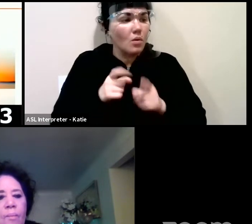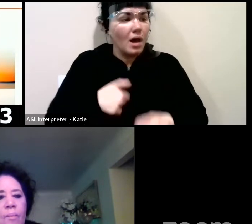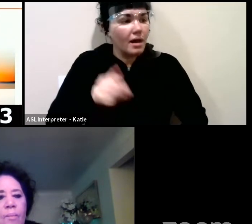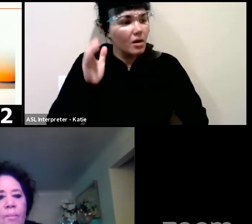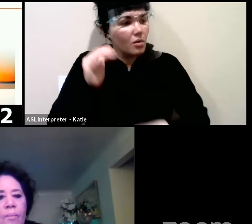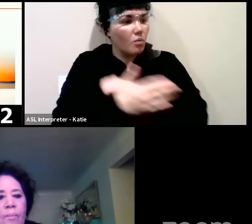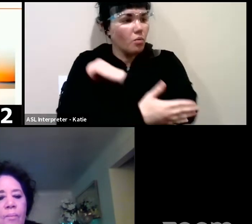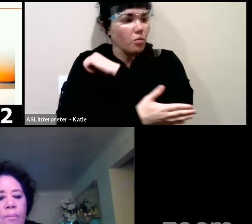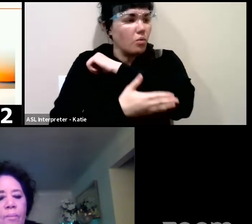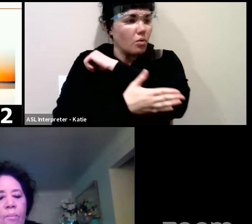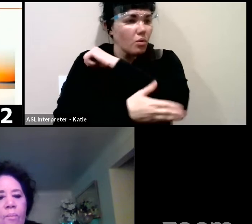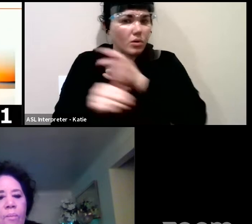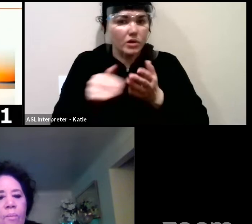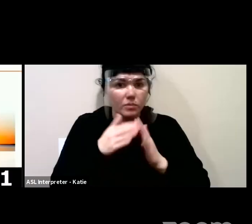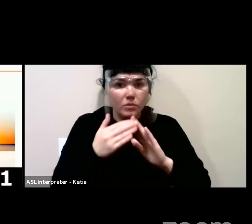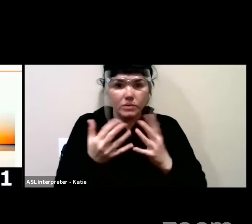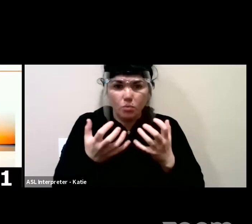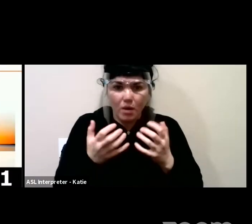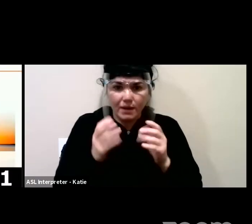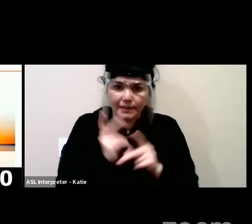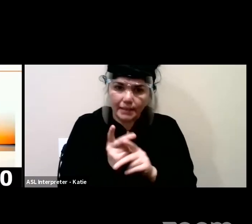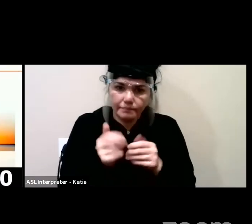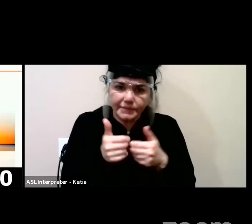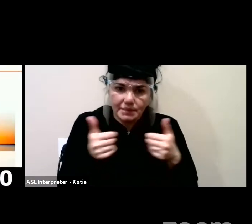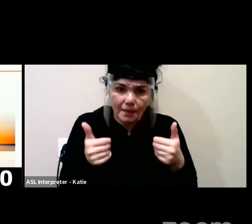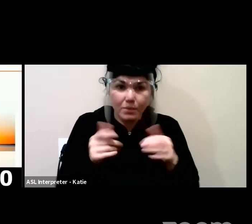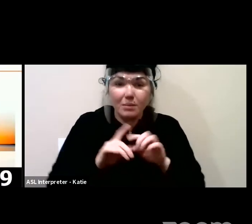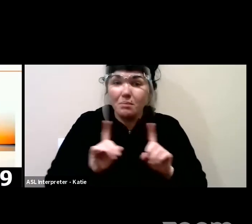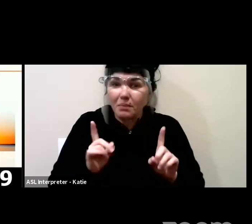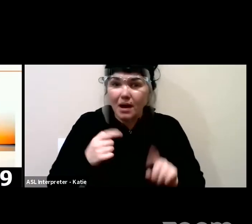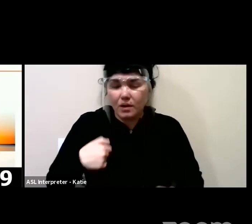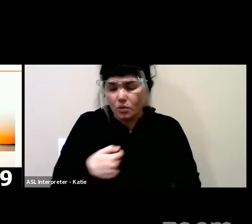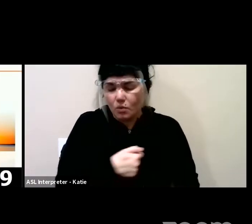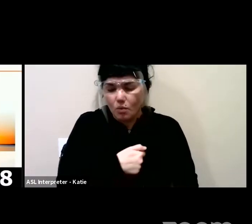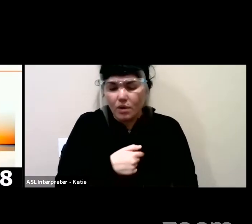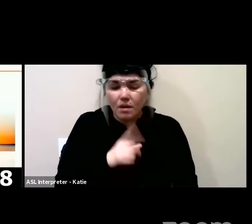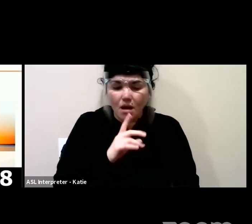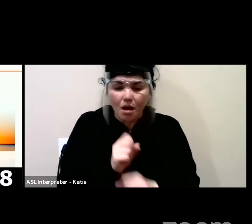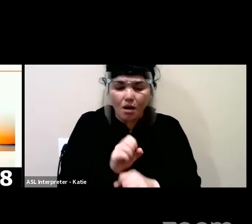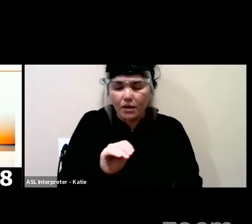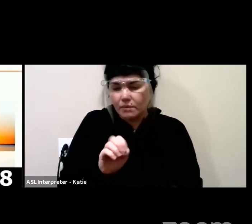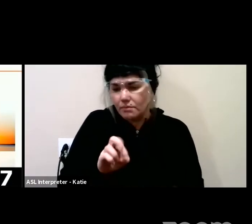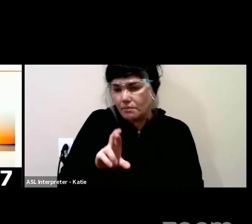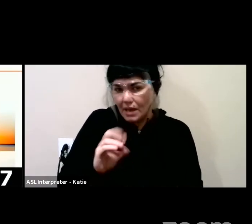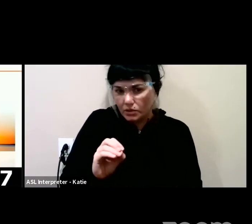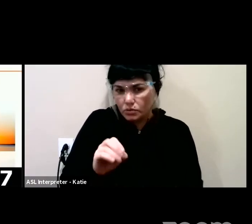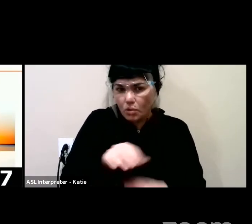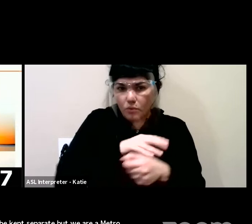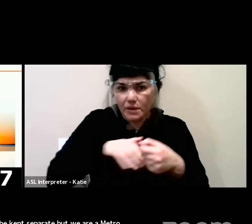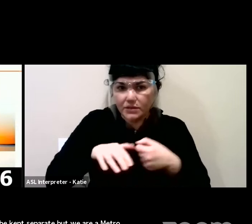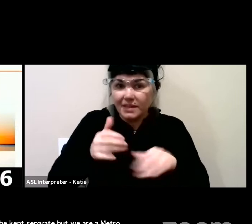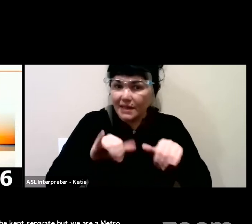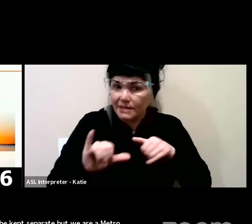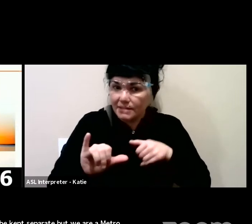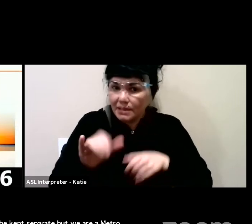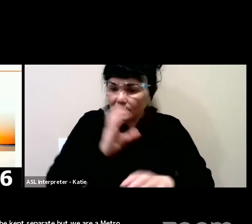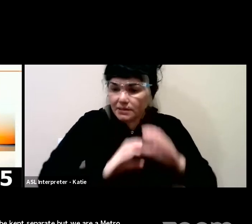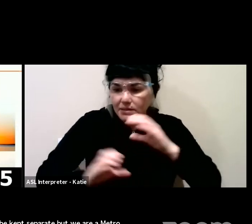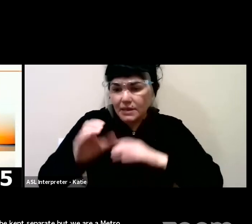communities want to be kept separate but we are a metro region and they do still seek services businesses